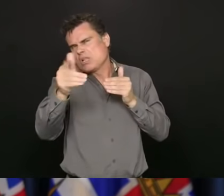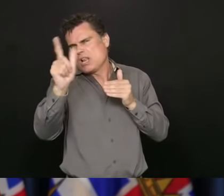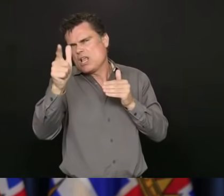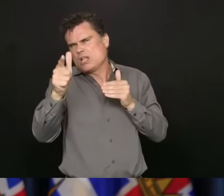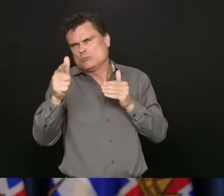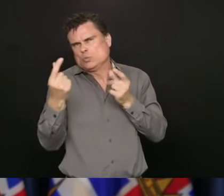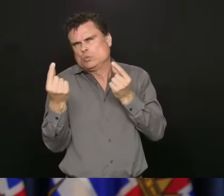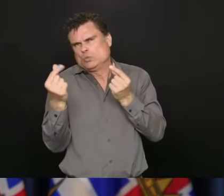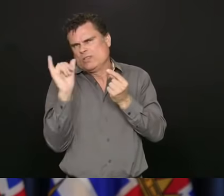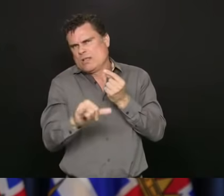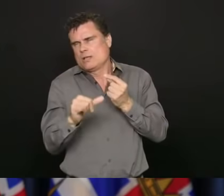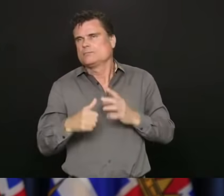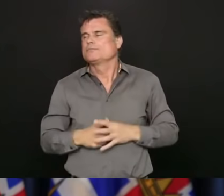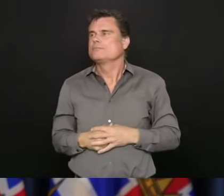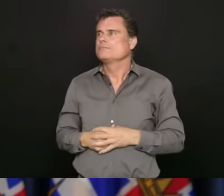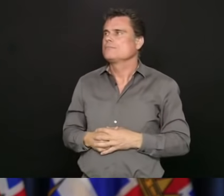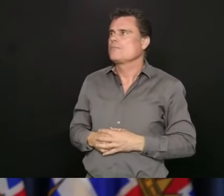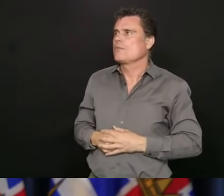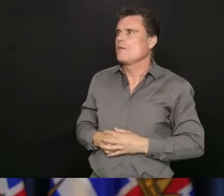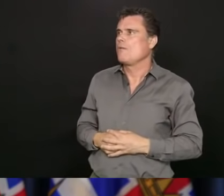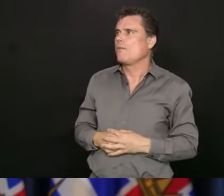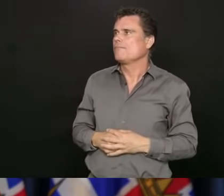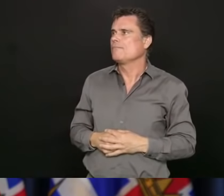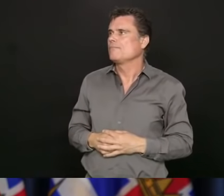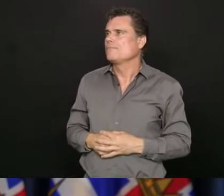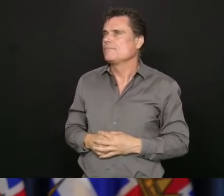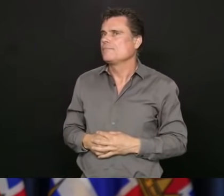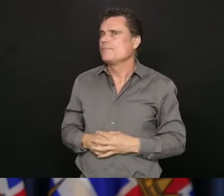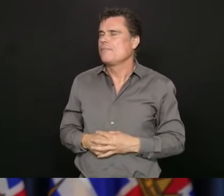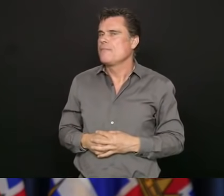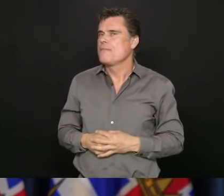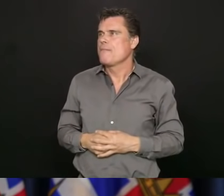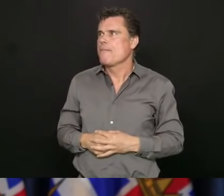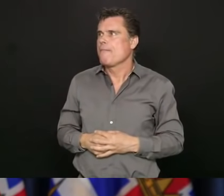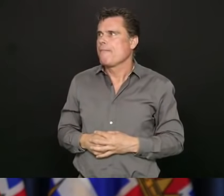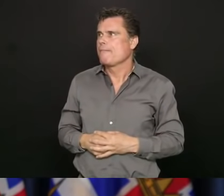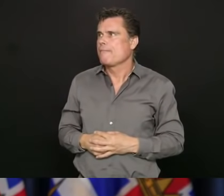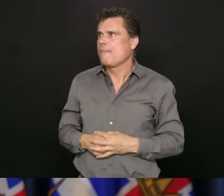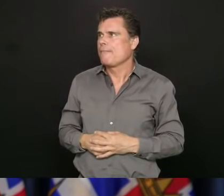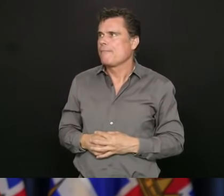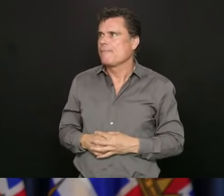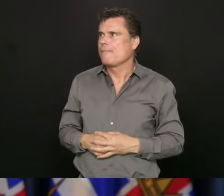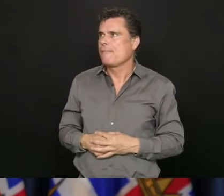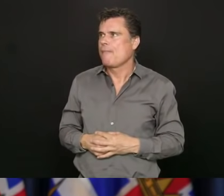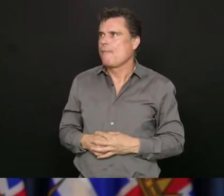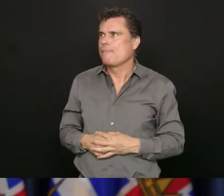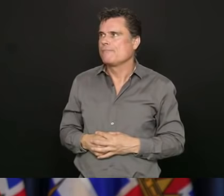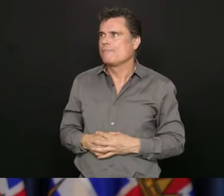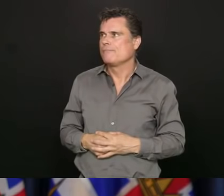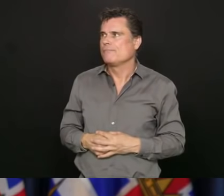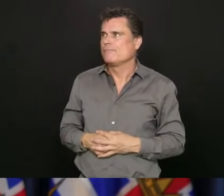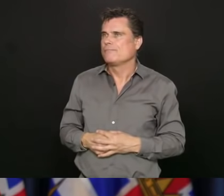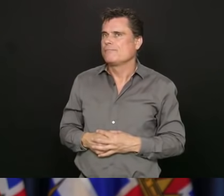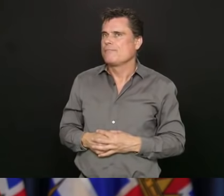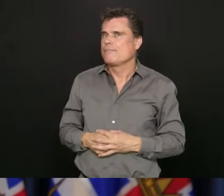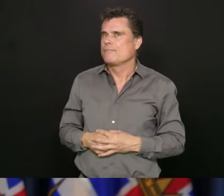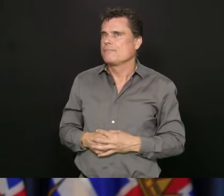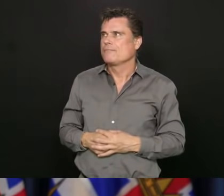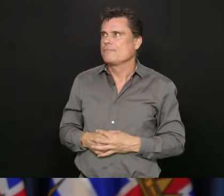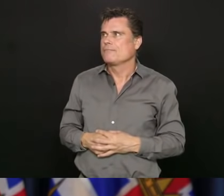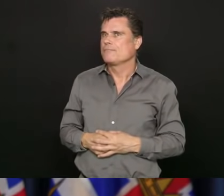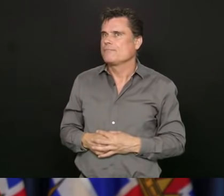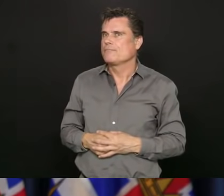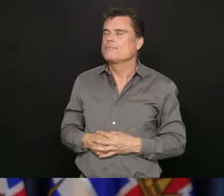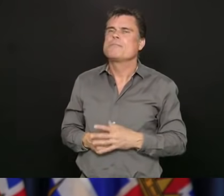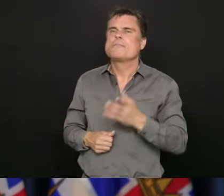Hi, Premier. Thanks for taking my question. Was wondering if you're able to definitively say if workers in places like grocery stores or at